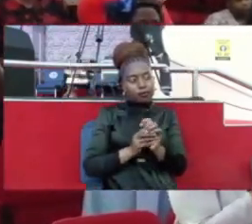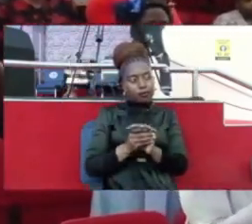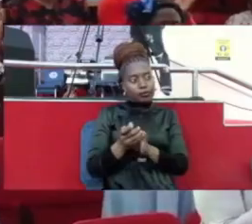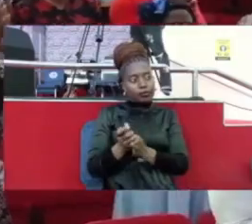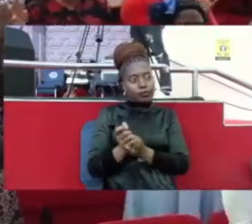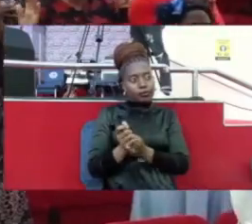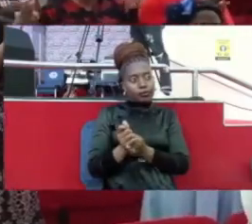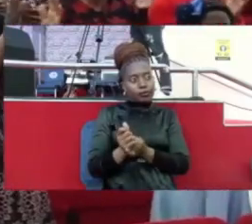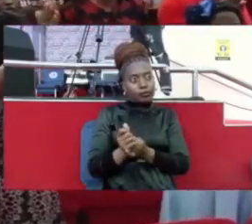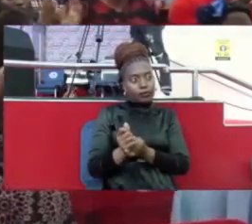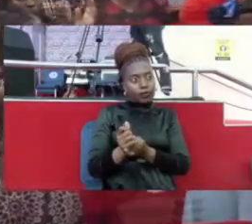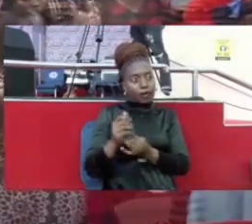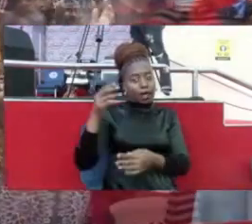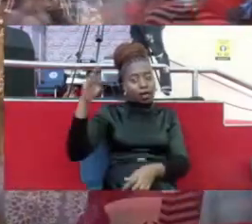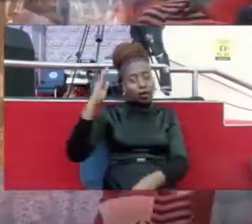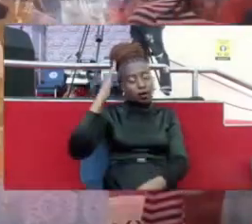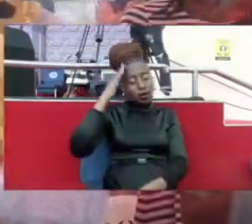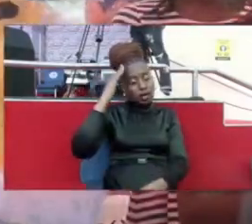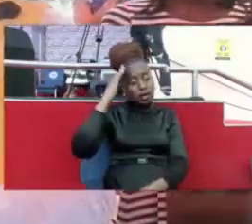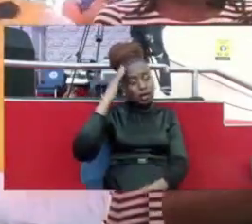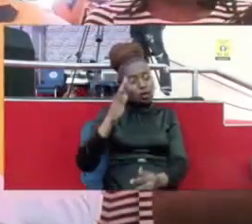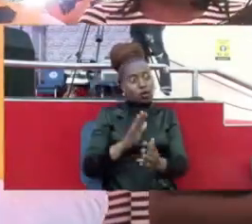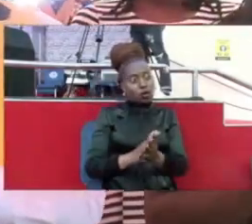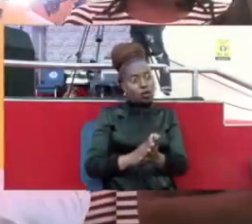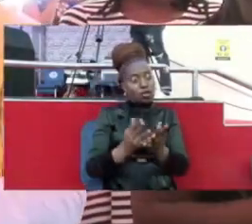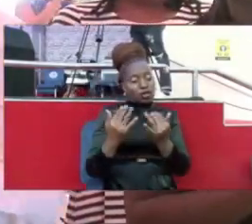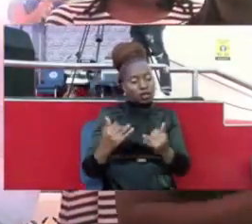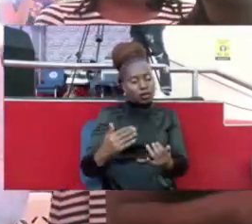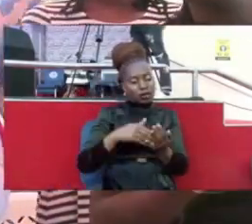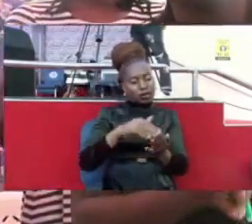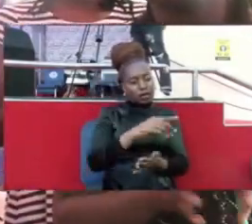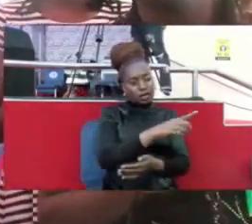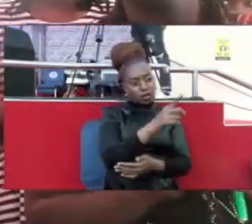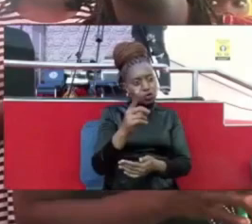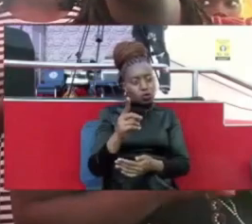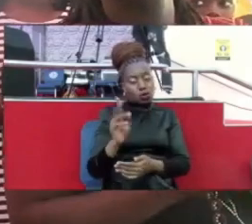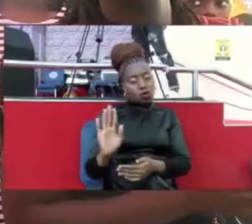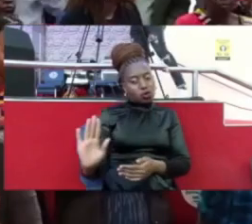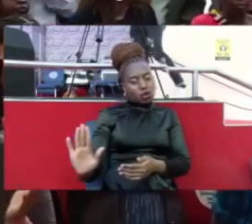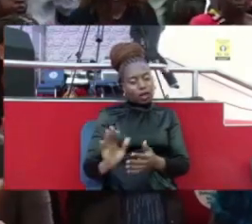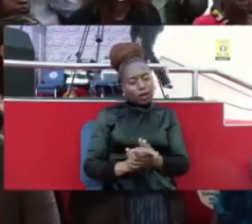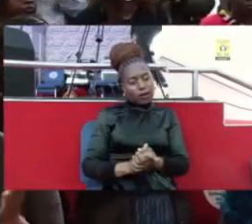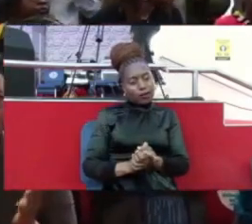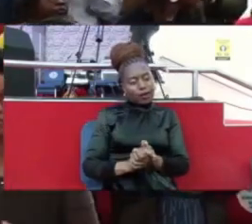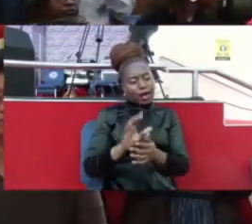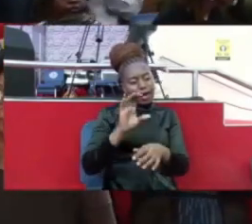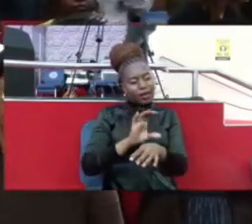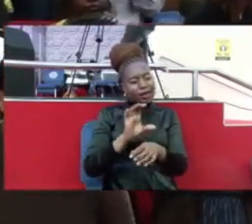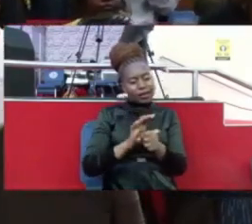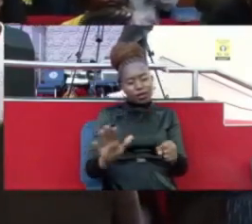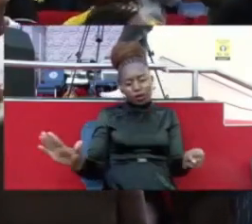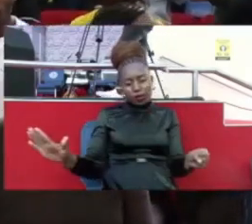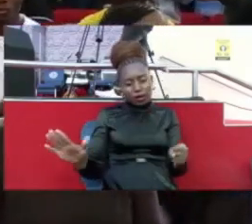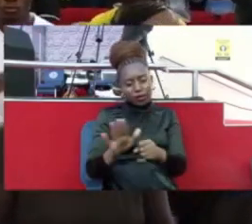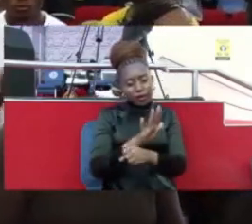are. Anajua ni kina nani. He's just going to send you to them. Atakutuma kwao. And this church is going to be packed. Na hii